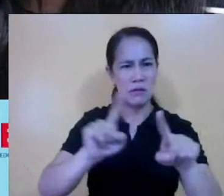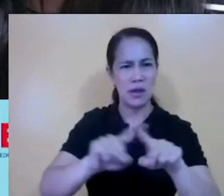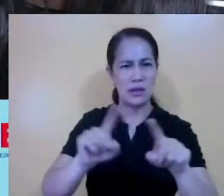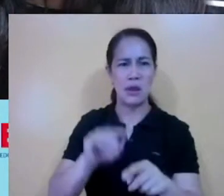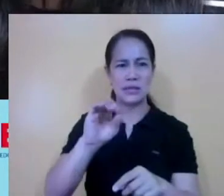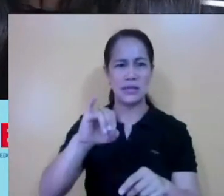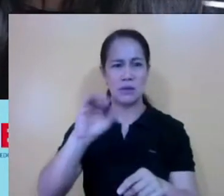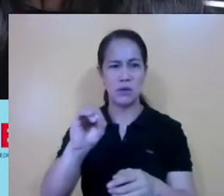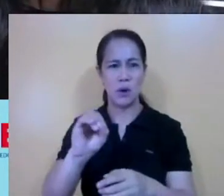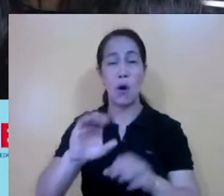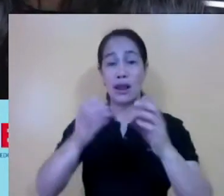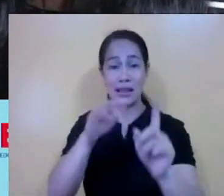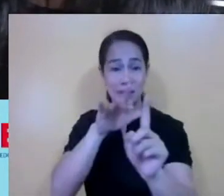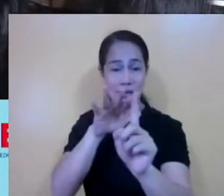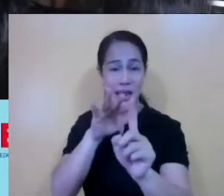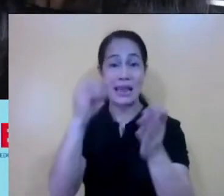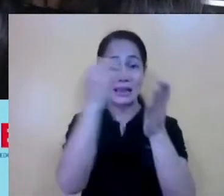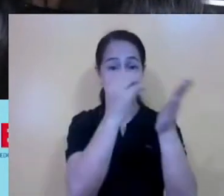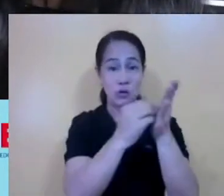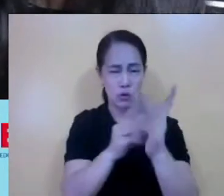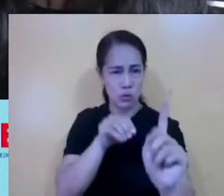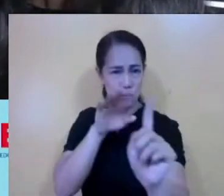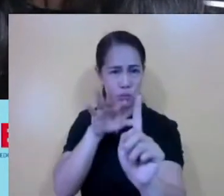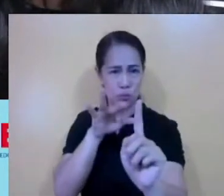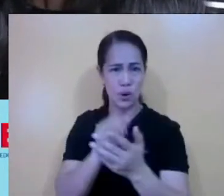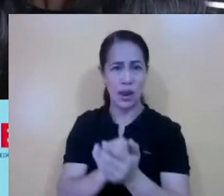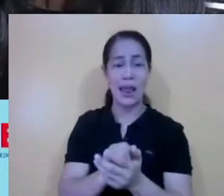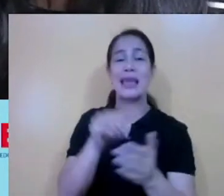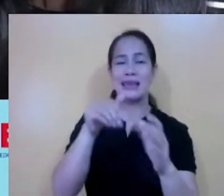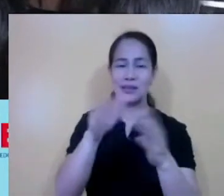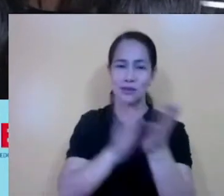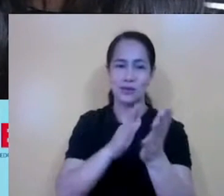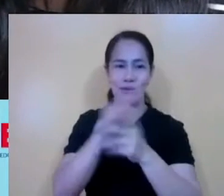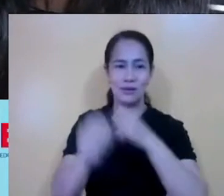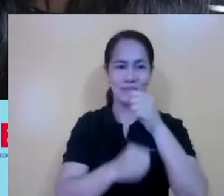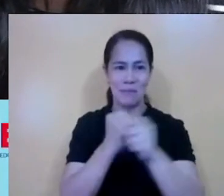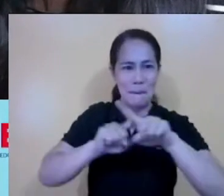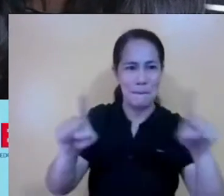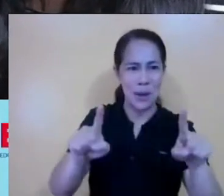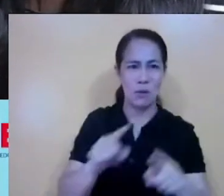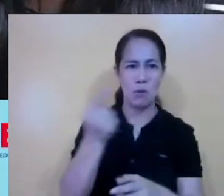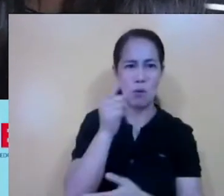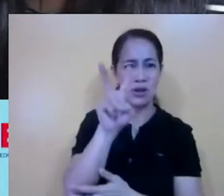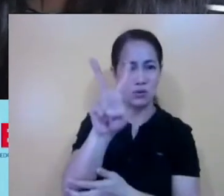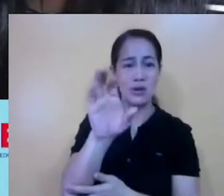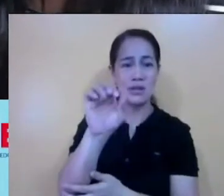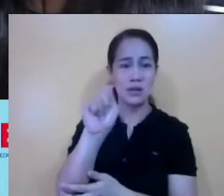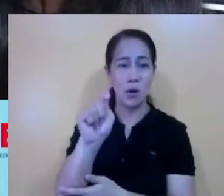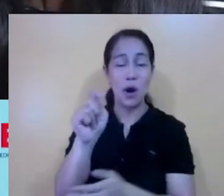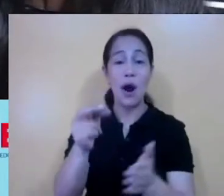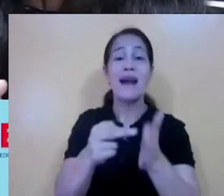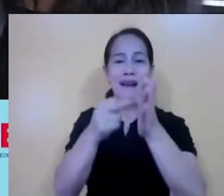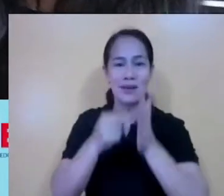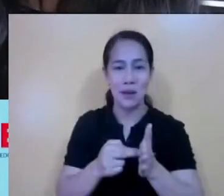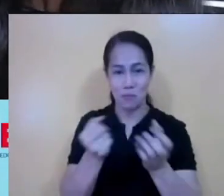be observed for this school year. Nevertheless, only 2 COTs are required for submission.